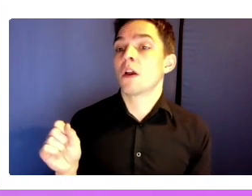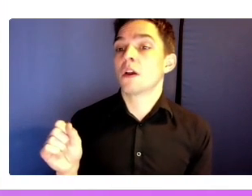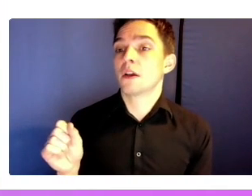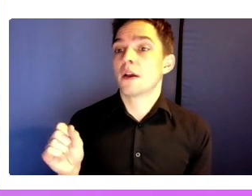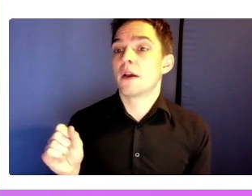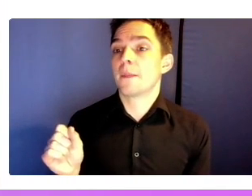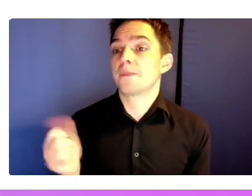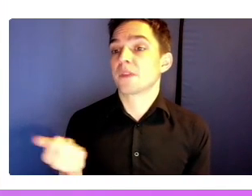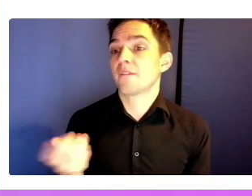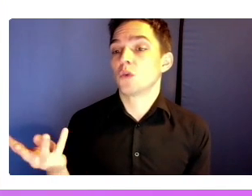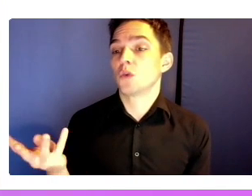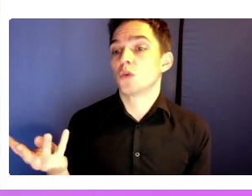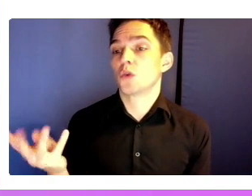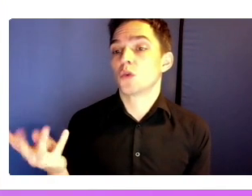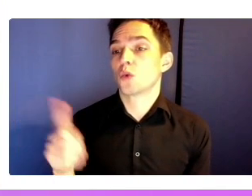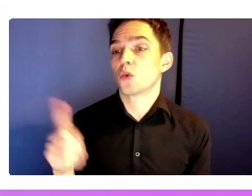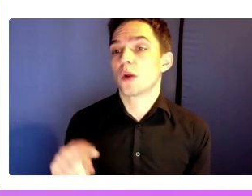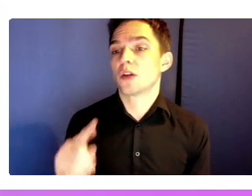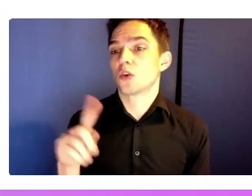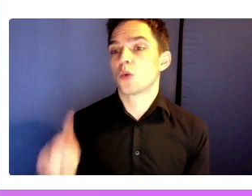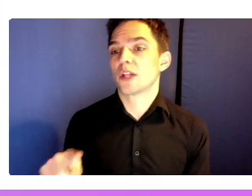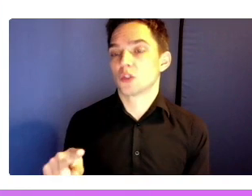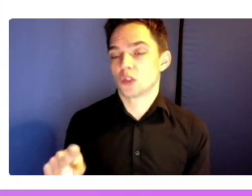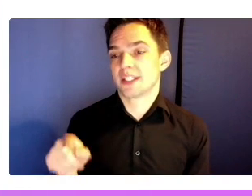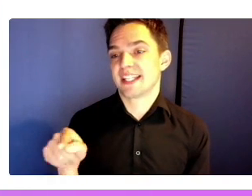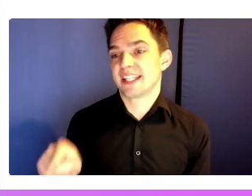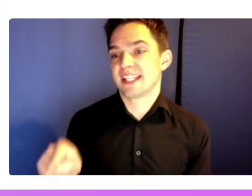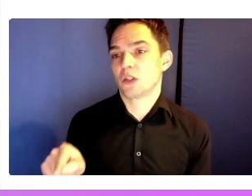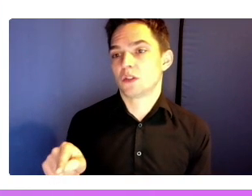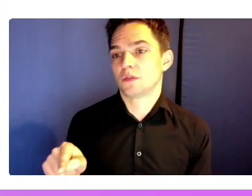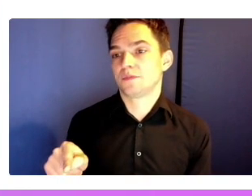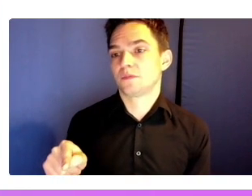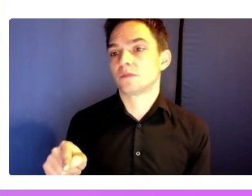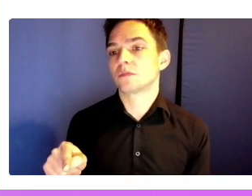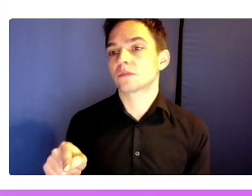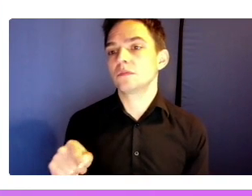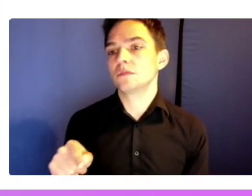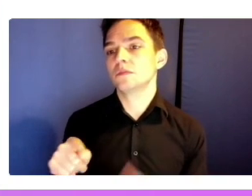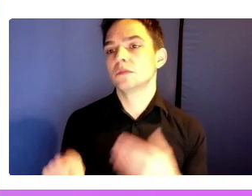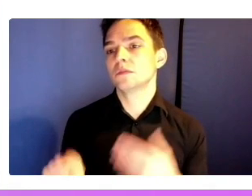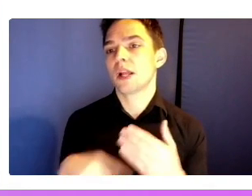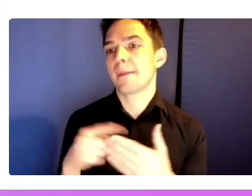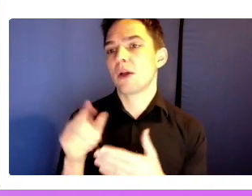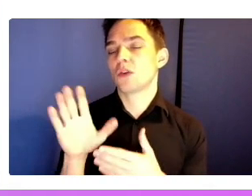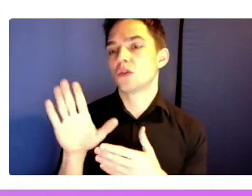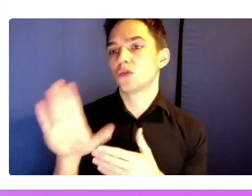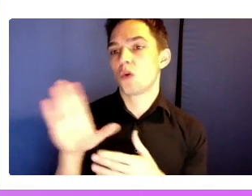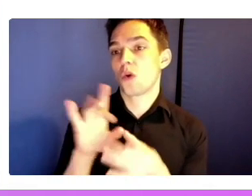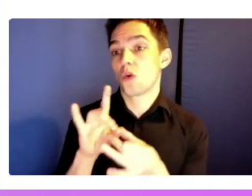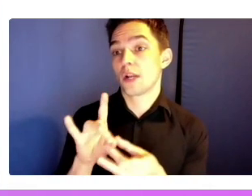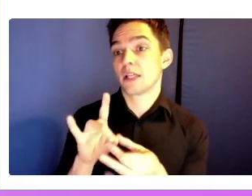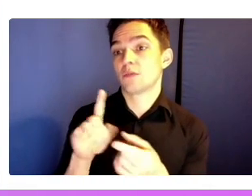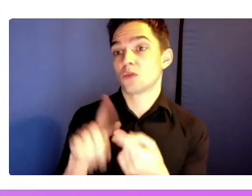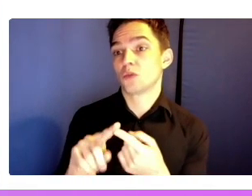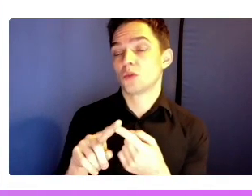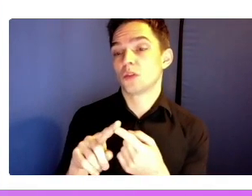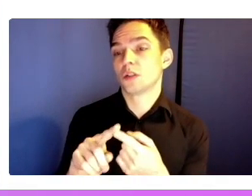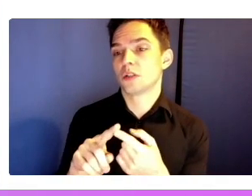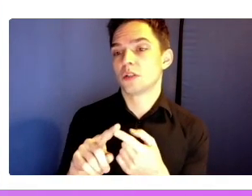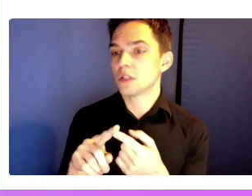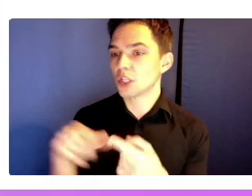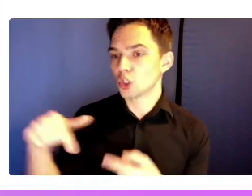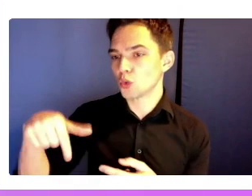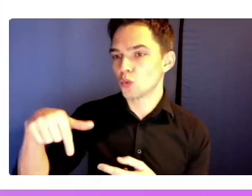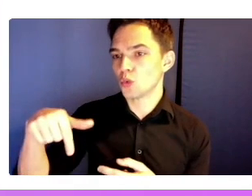There are a few questions here really surrounding your relationship with testers or